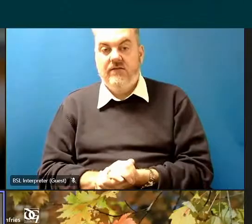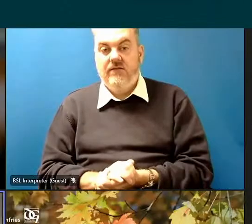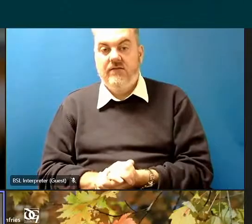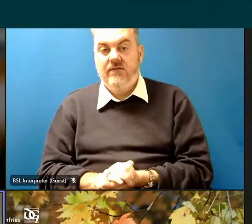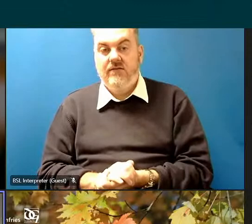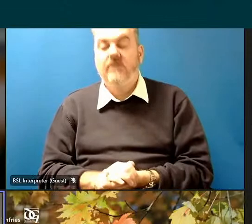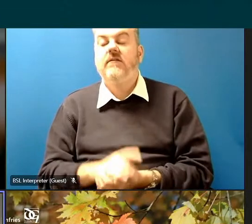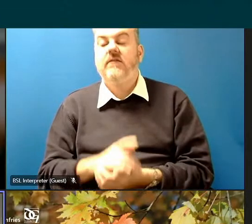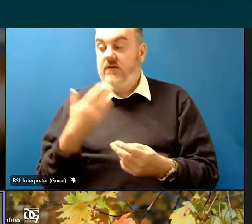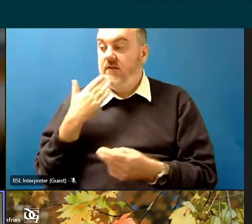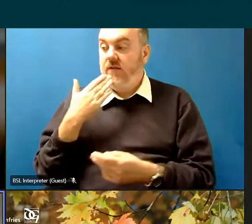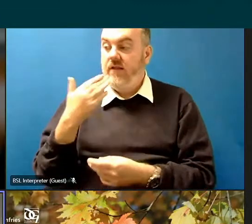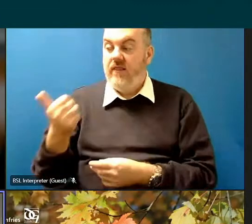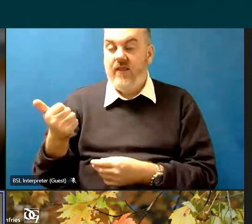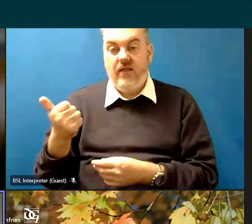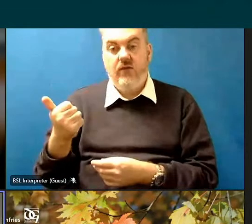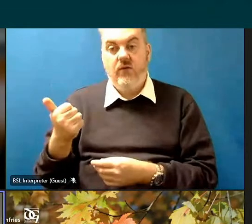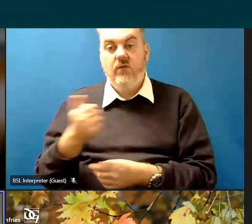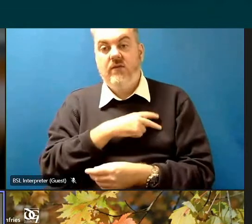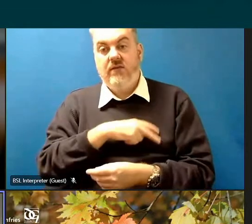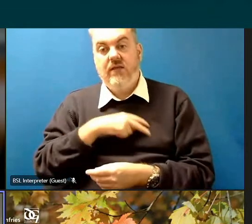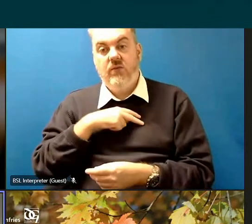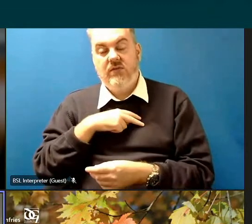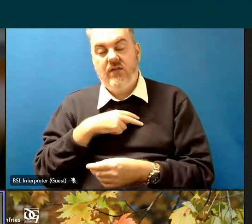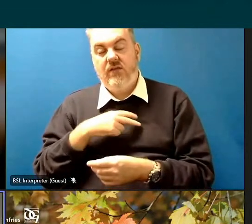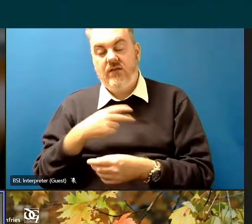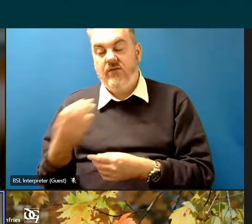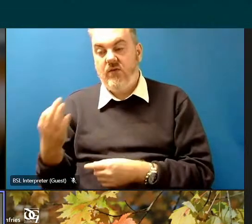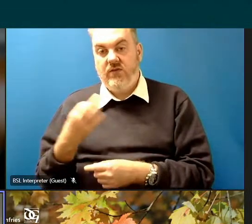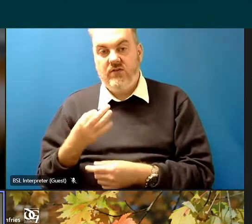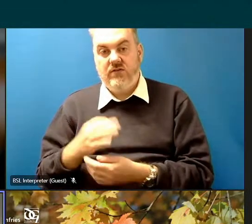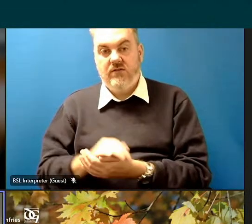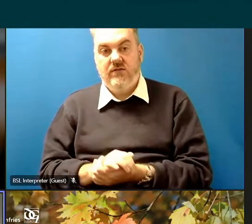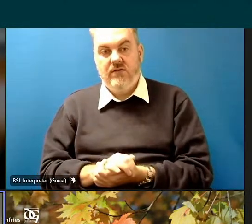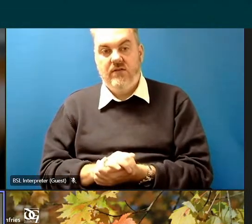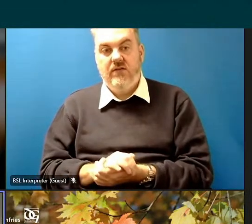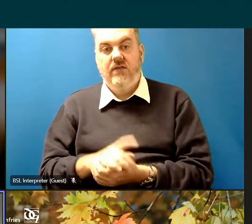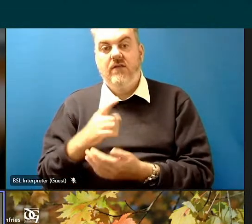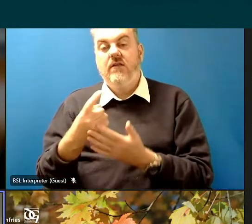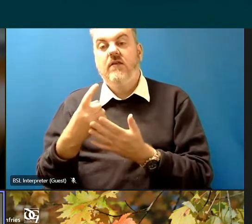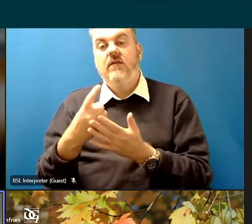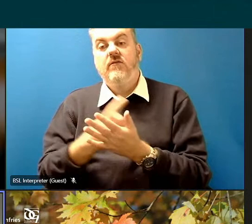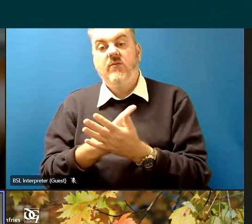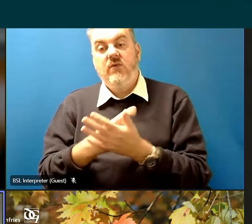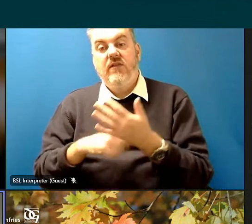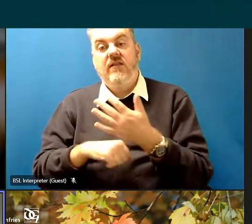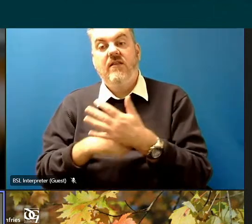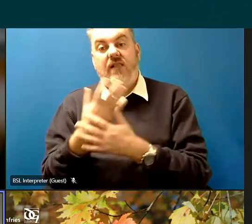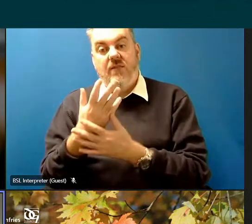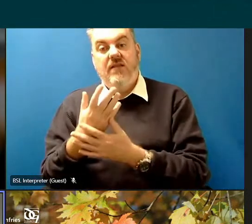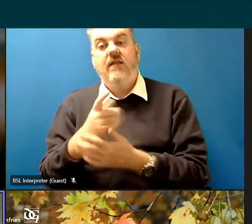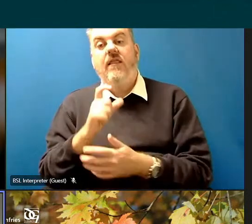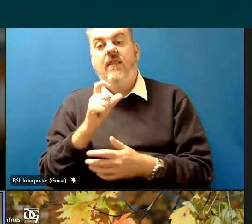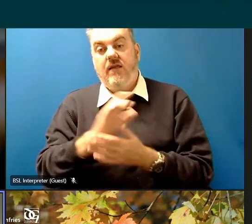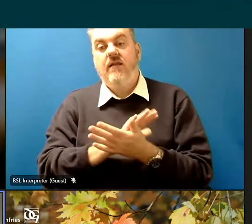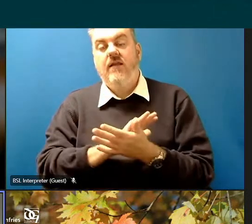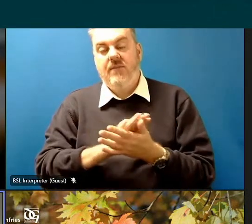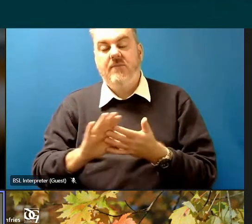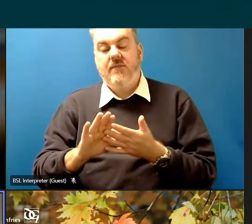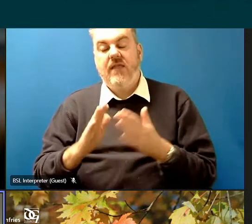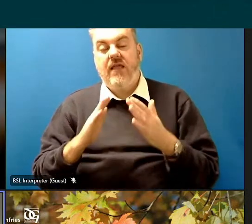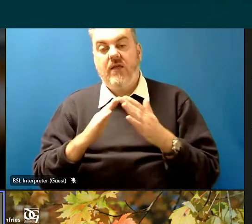Yeah, thanks, Councillor Stipp, for the question. Just in terms of the Port Road development, the Cunningham Housing Association